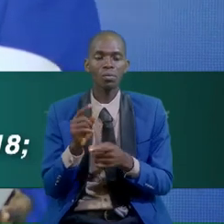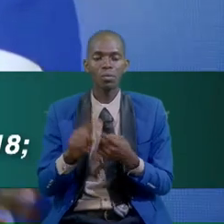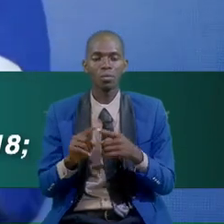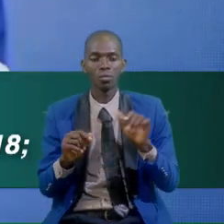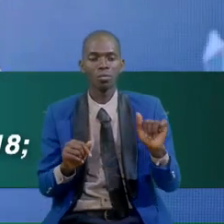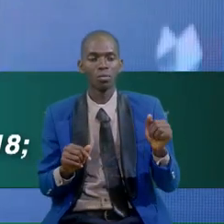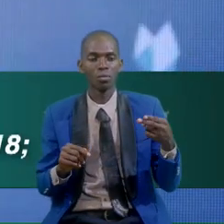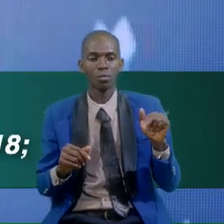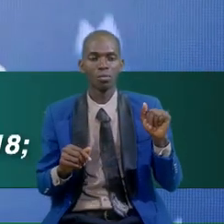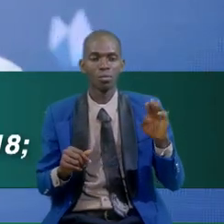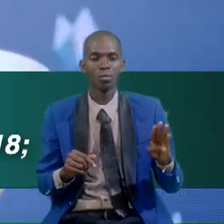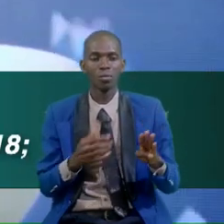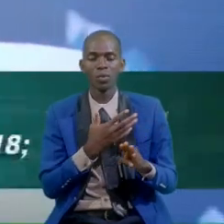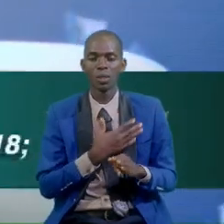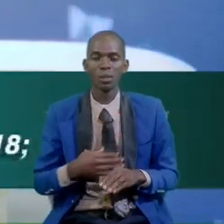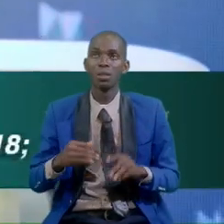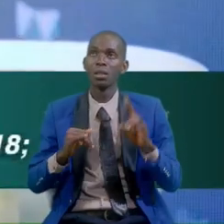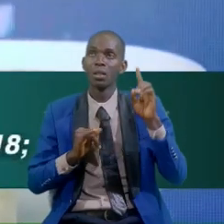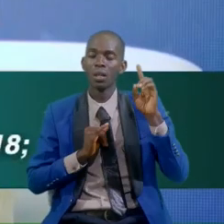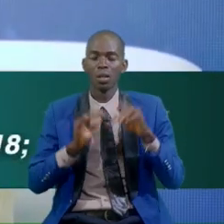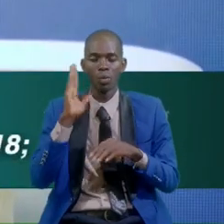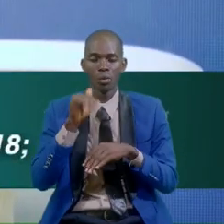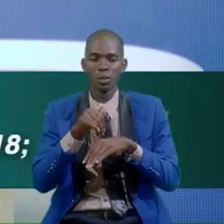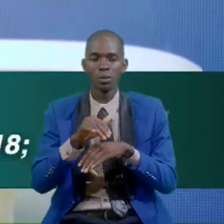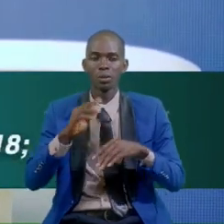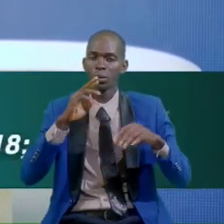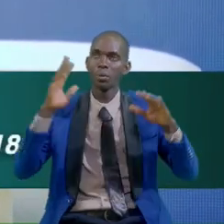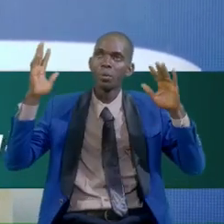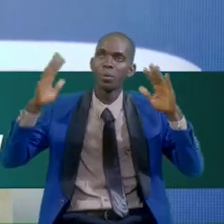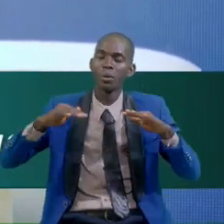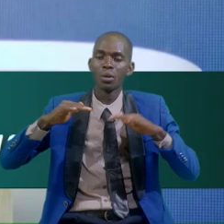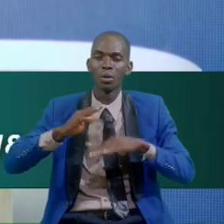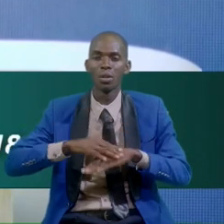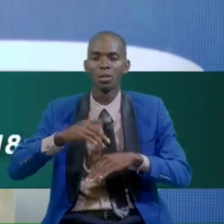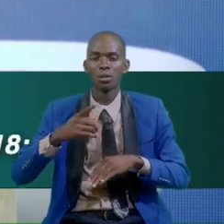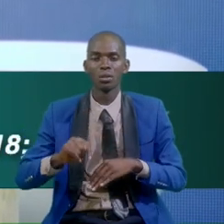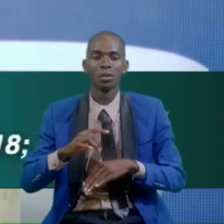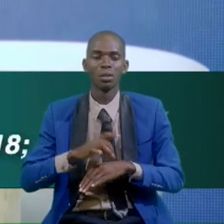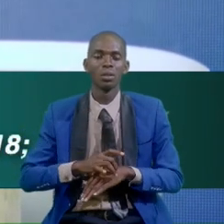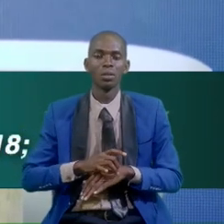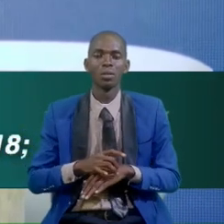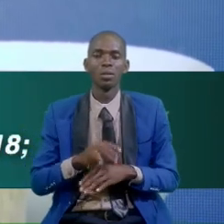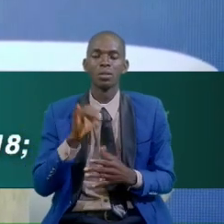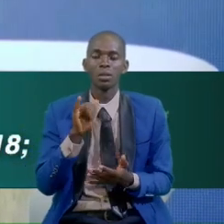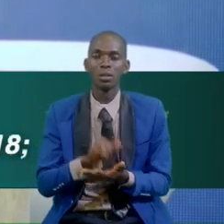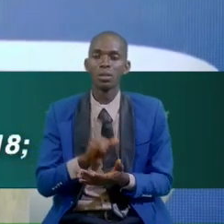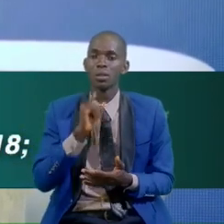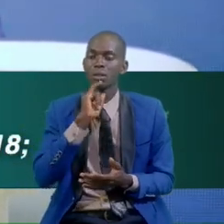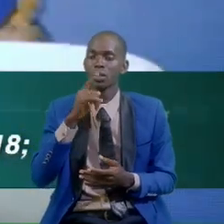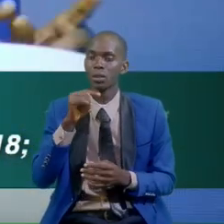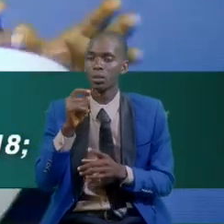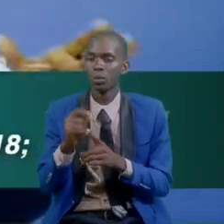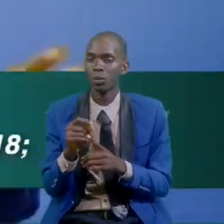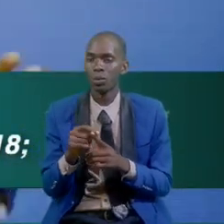Ahab, and I will send rain upon the land. That's the word. And the word